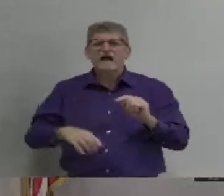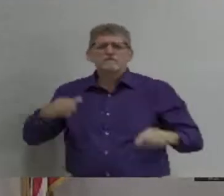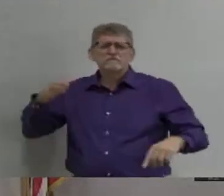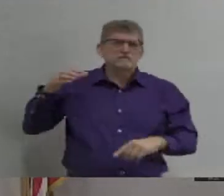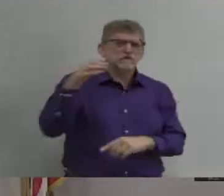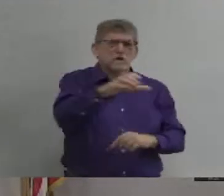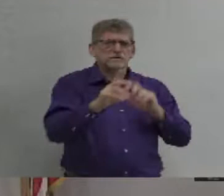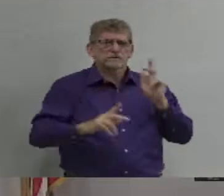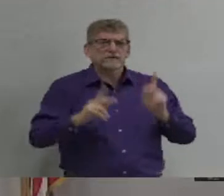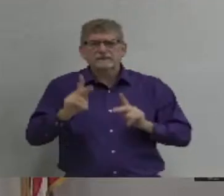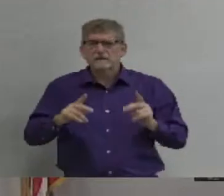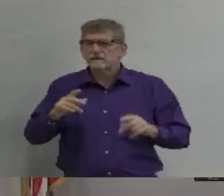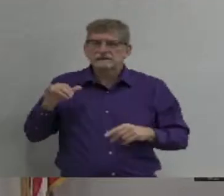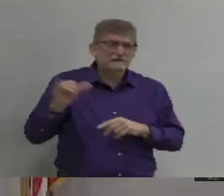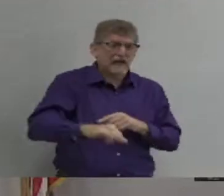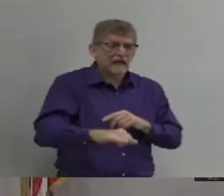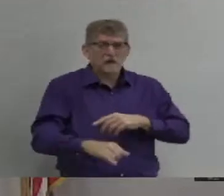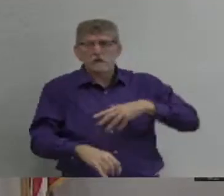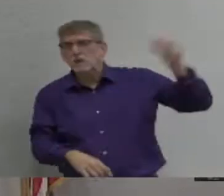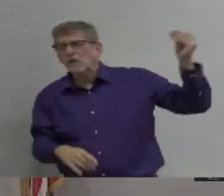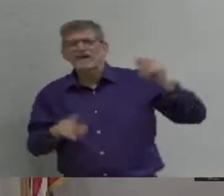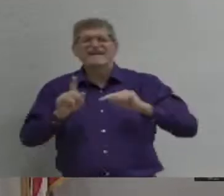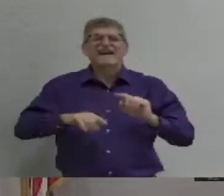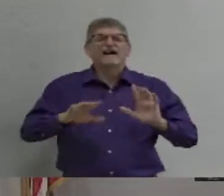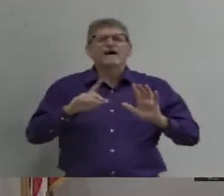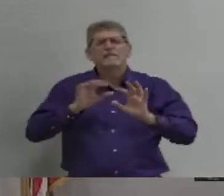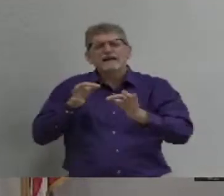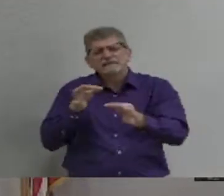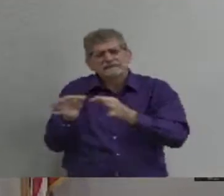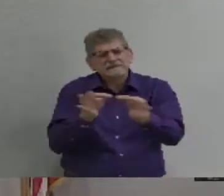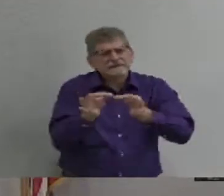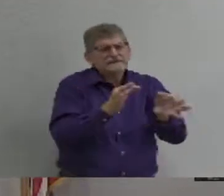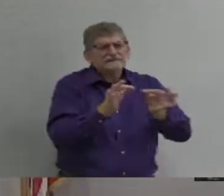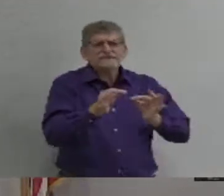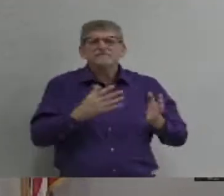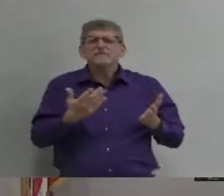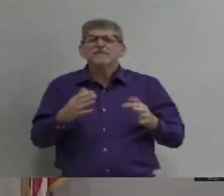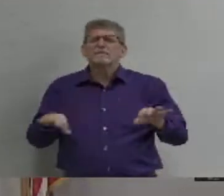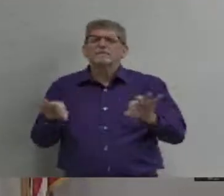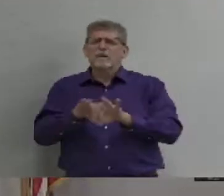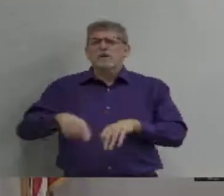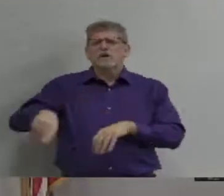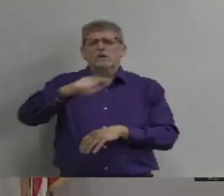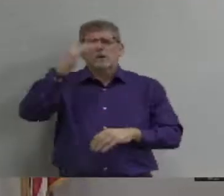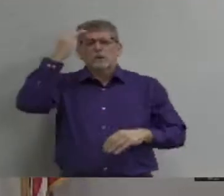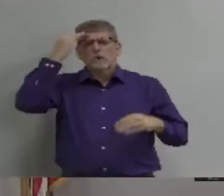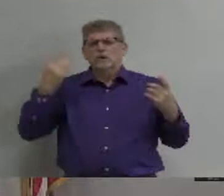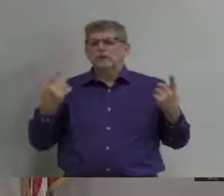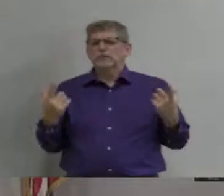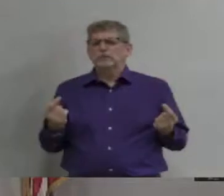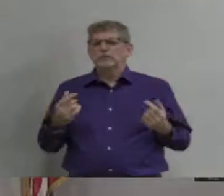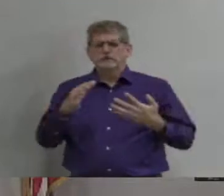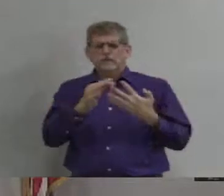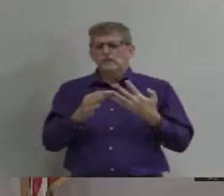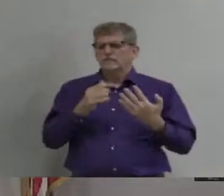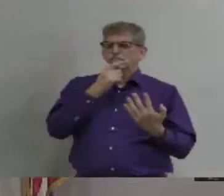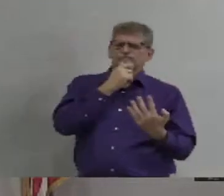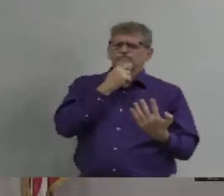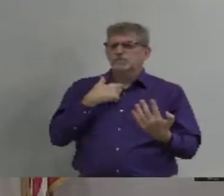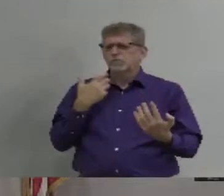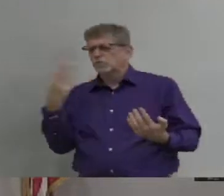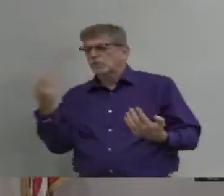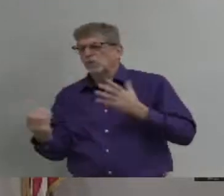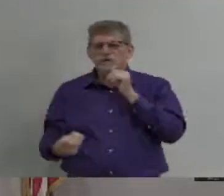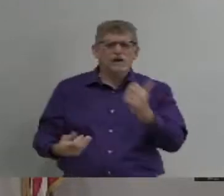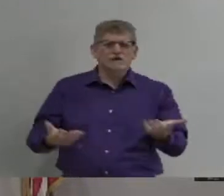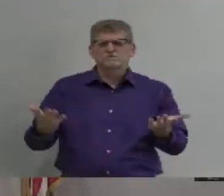go. So I think just knowing what are the expectations, depending on what the choices are or what the decisions that are made,